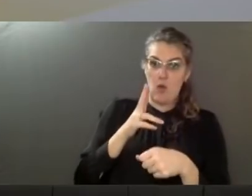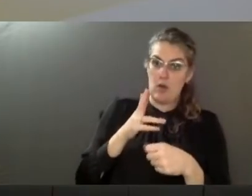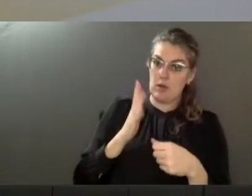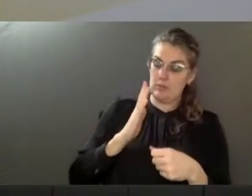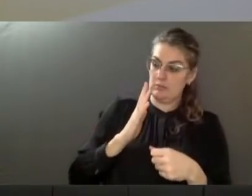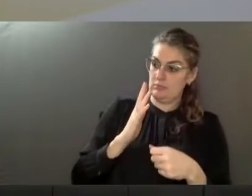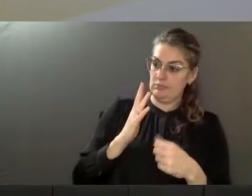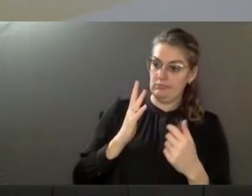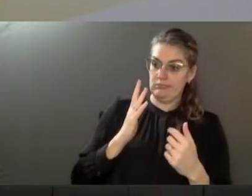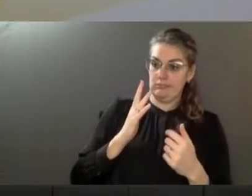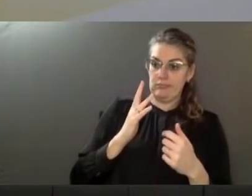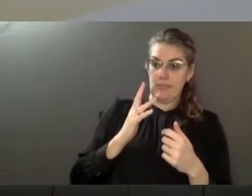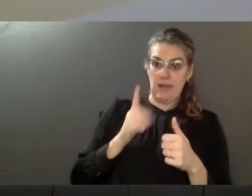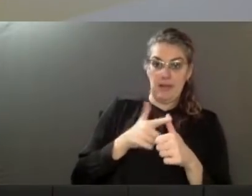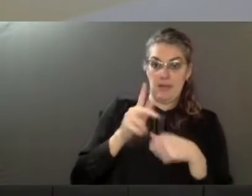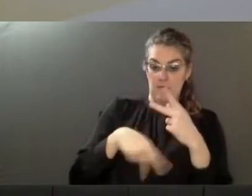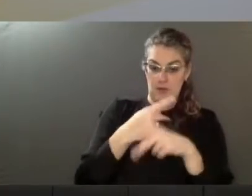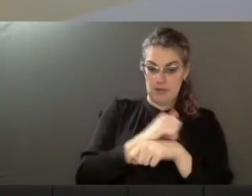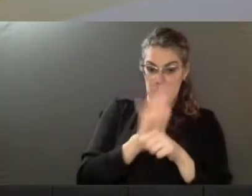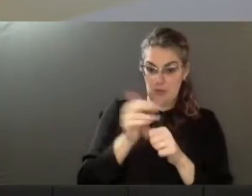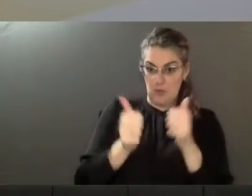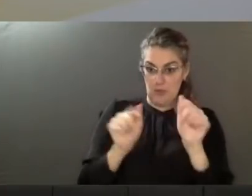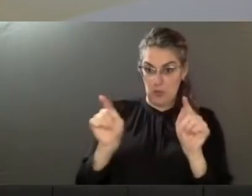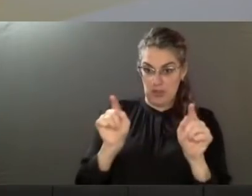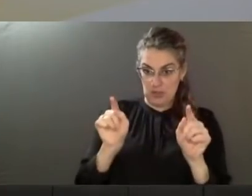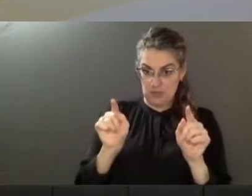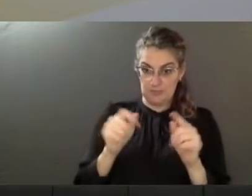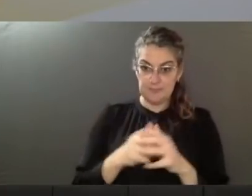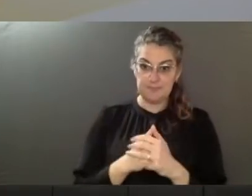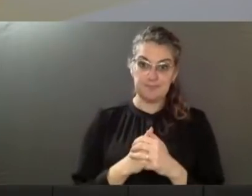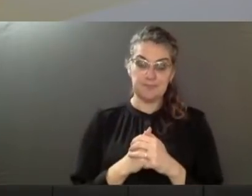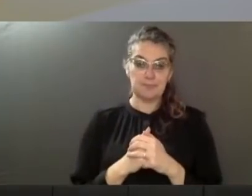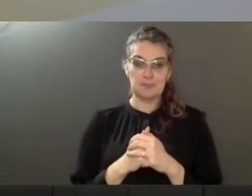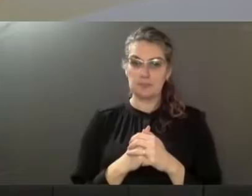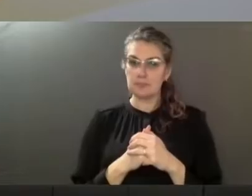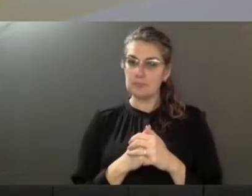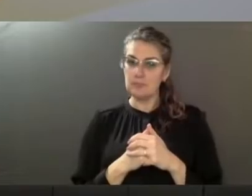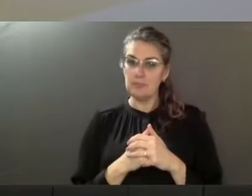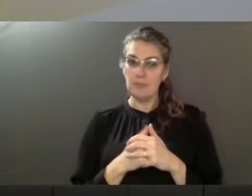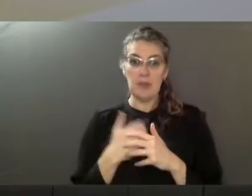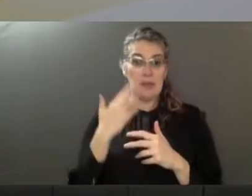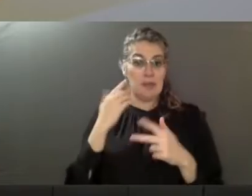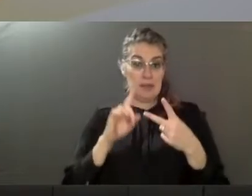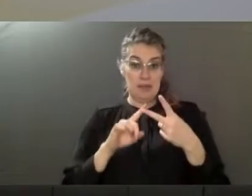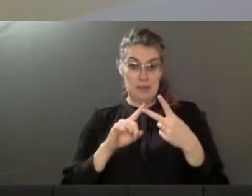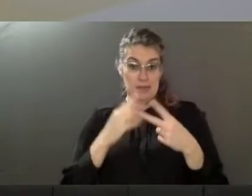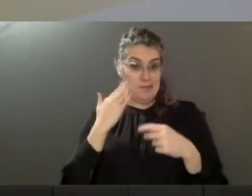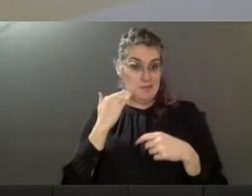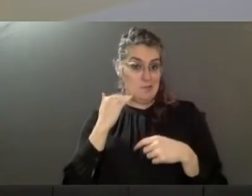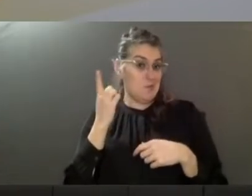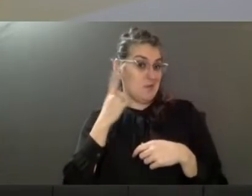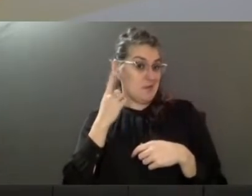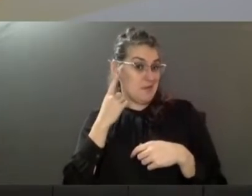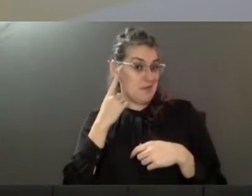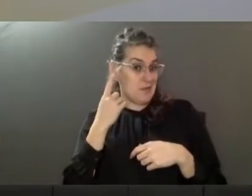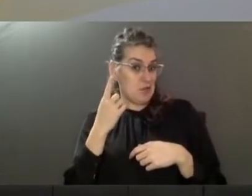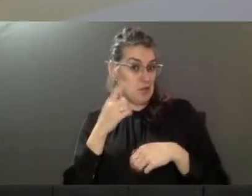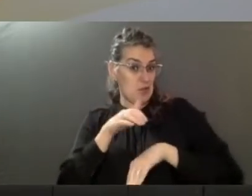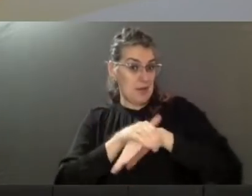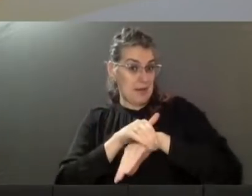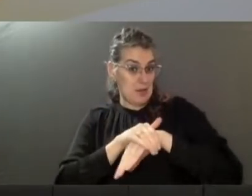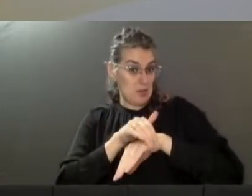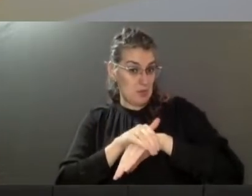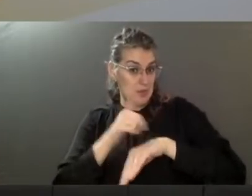Okay, thank you for that. I've also heard that there's a third vaccine, I guess, being used over in Britain, and I guess in the interests